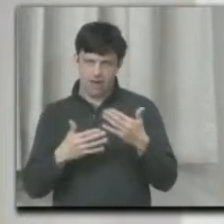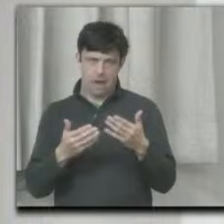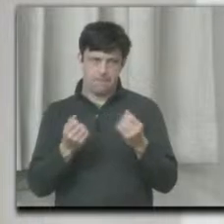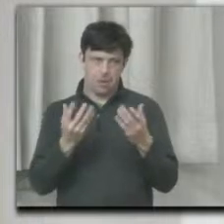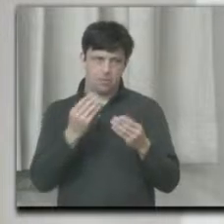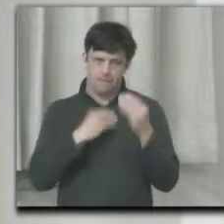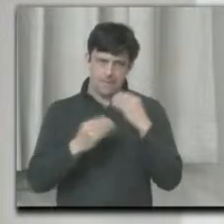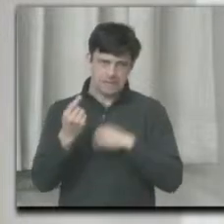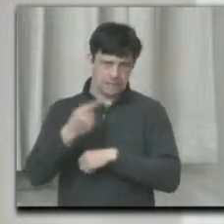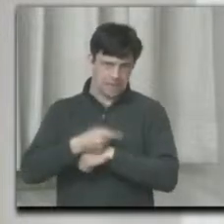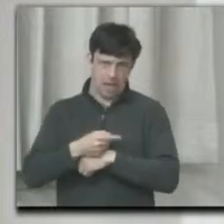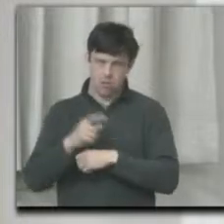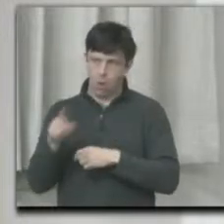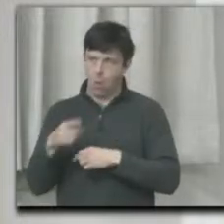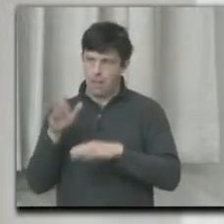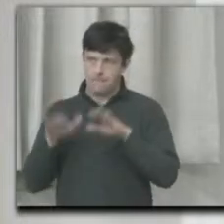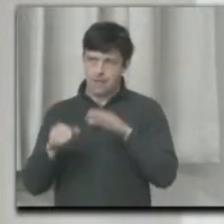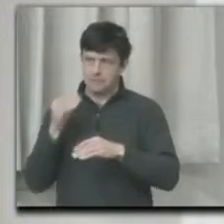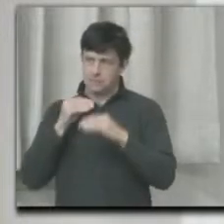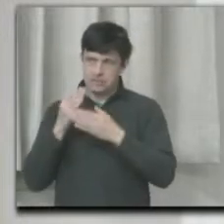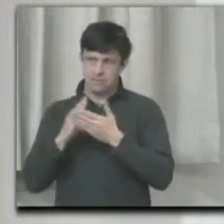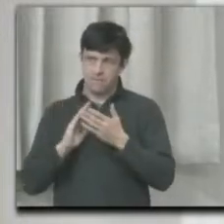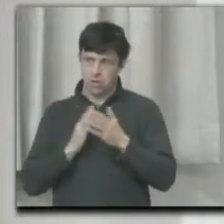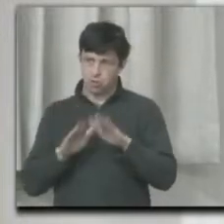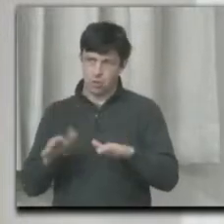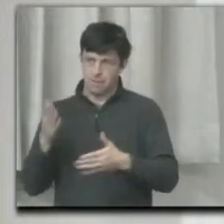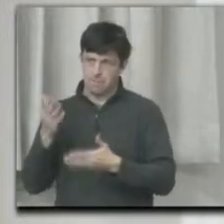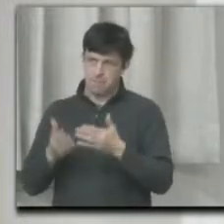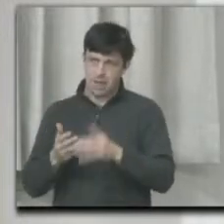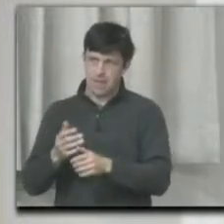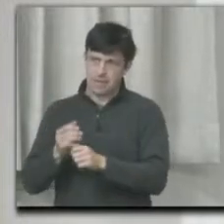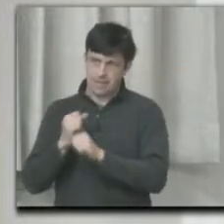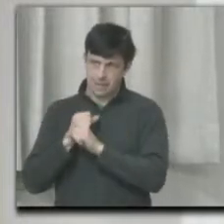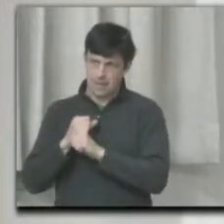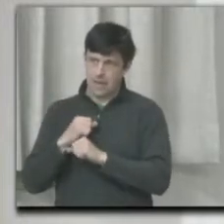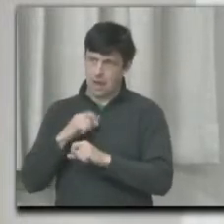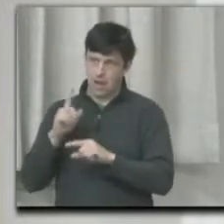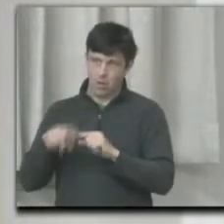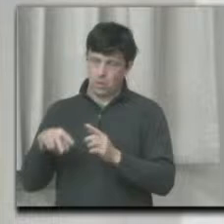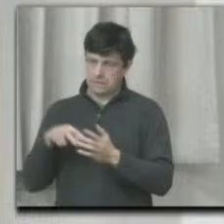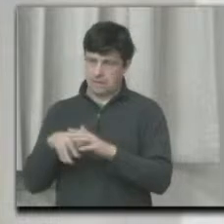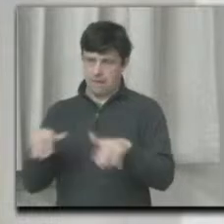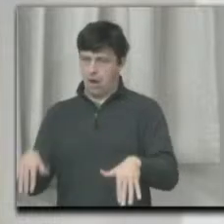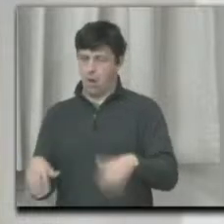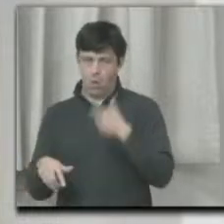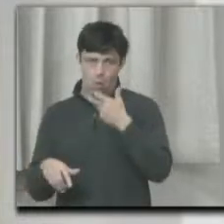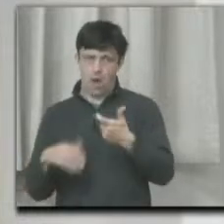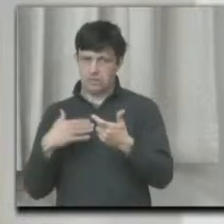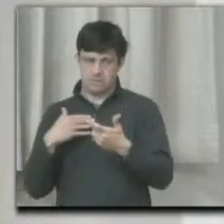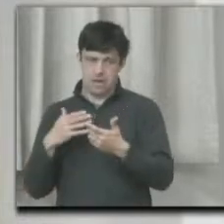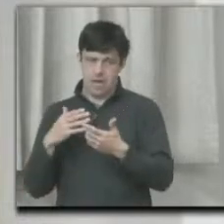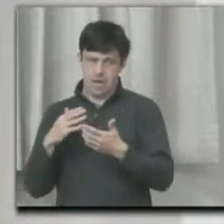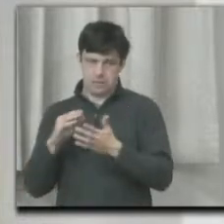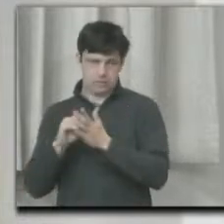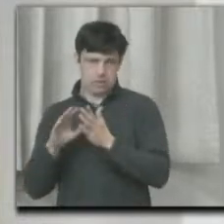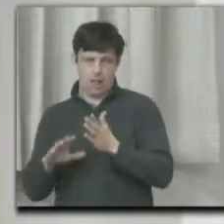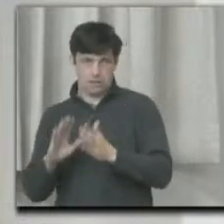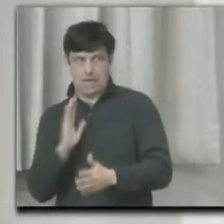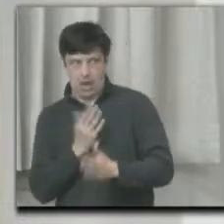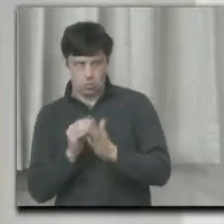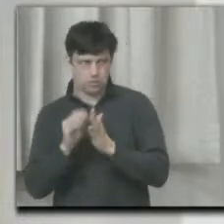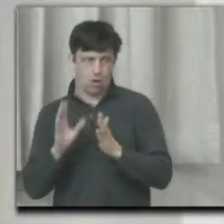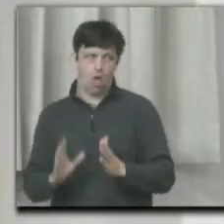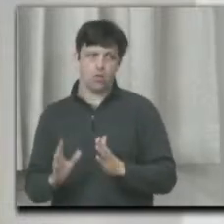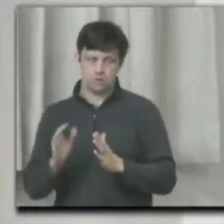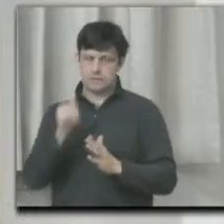day, the only balanced meal some of our children might get. I couldn't stand by and watch my scholars, our scholars,